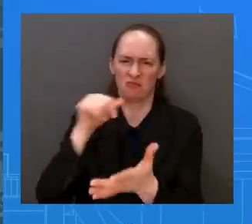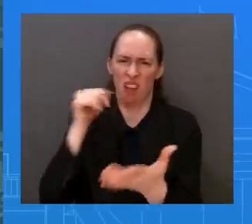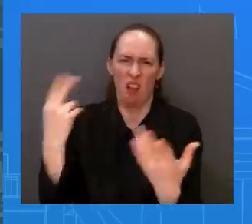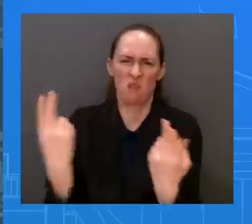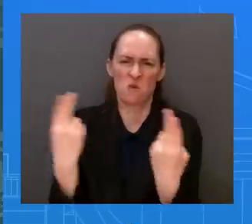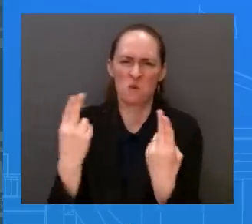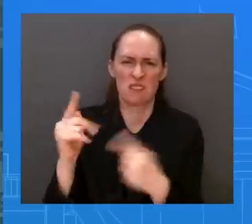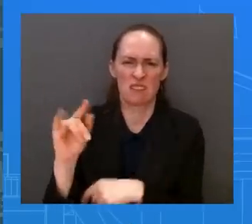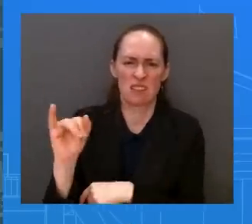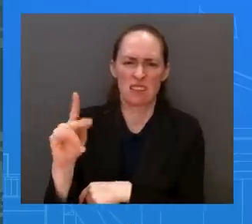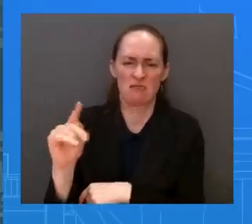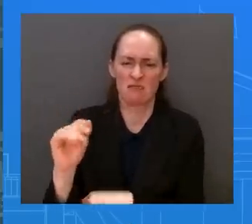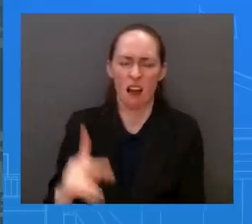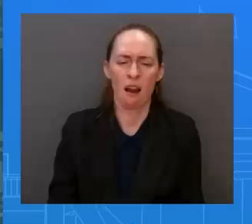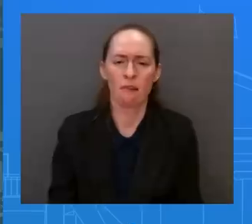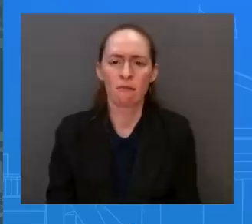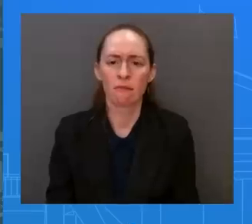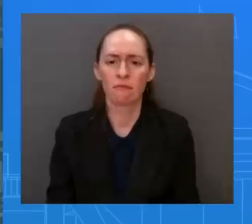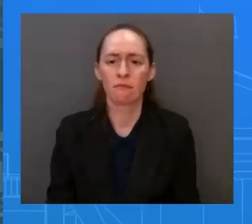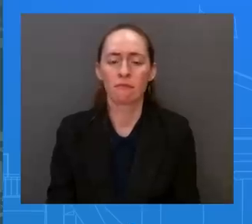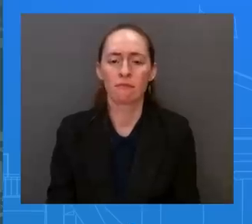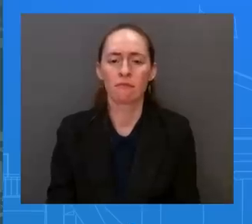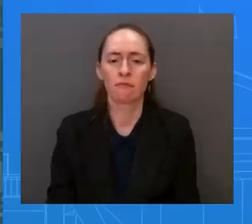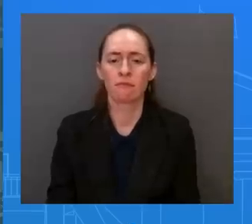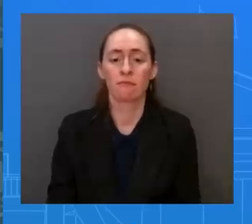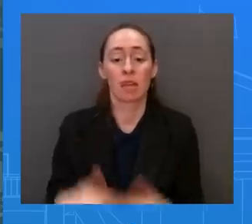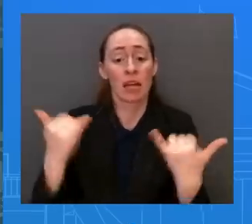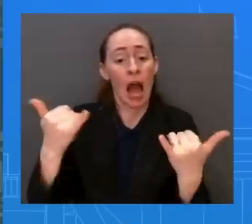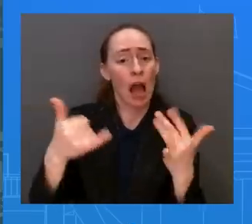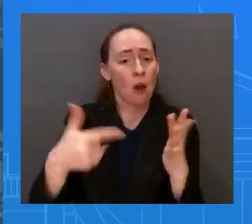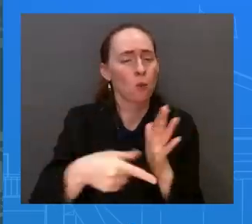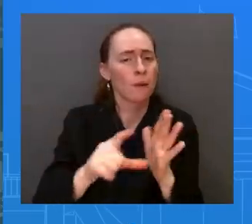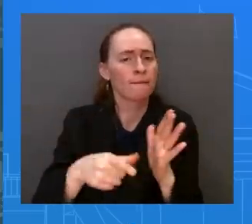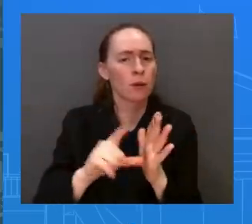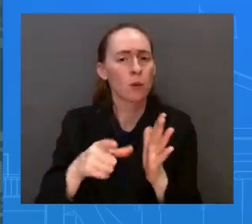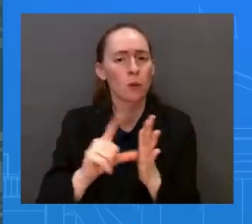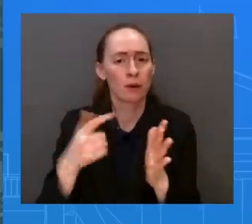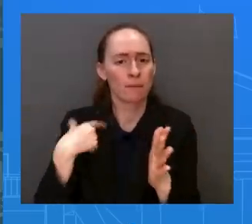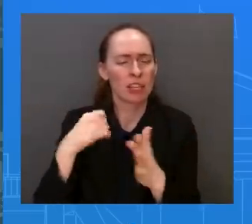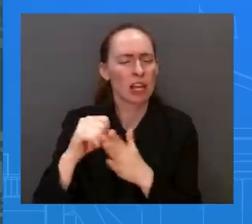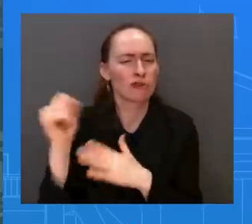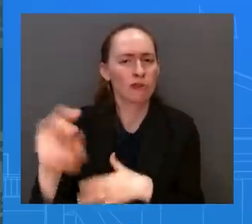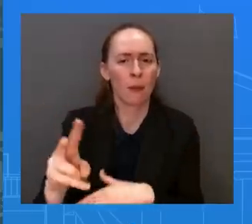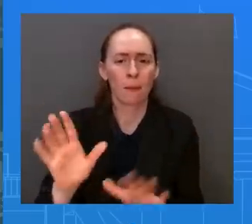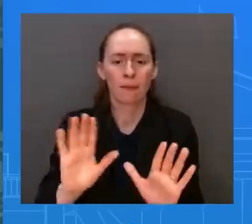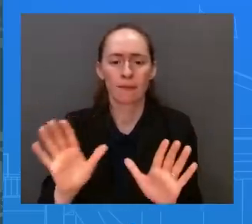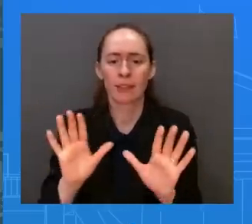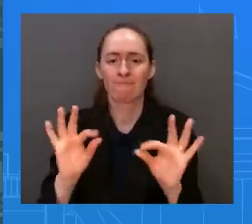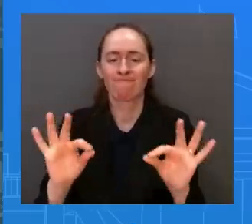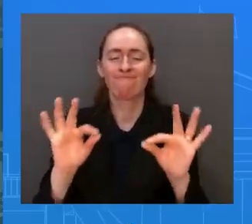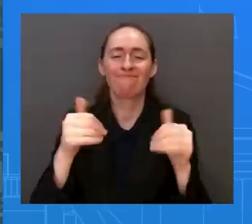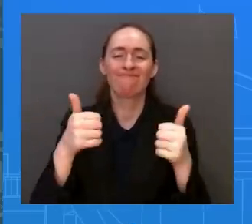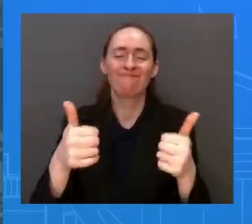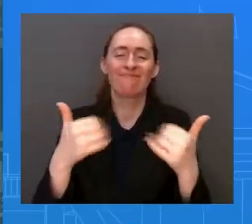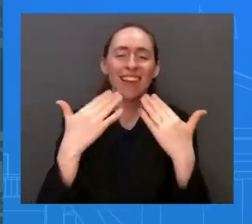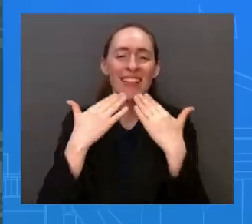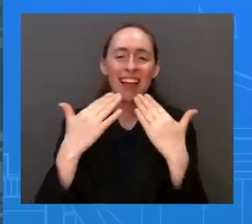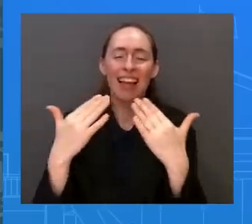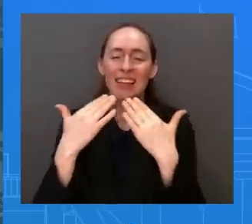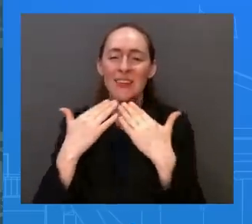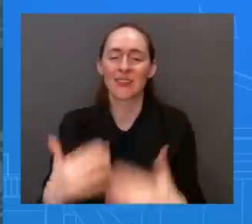There's a review happening by CFIUS. I'm just not going to get ahead of that. Thanks, Karine. Okay. All right. Thank you. Thank you so much.